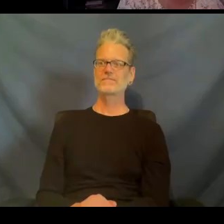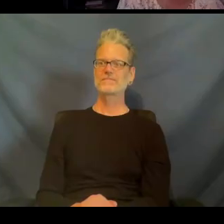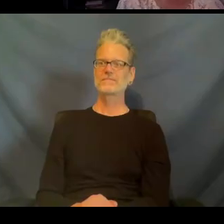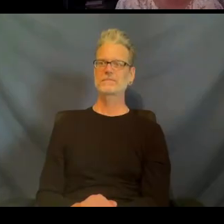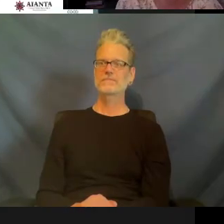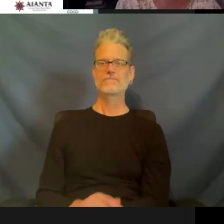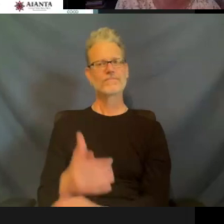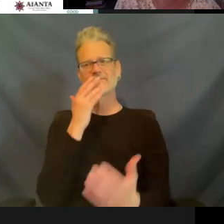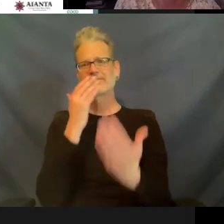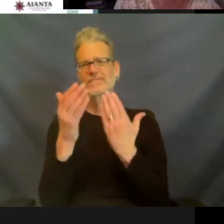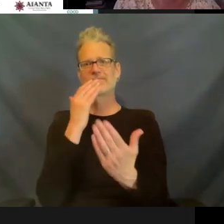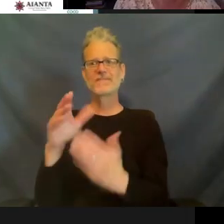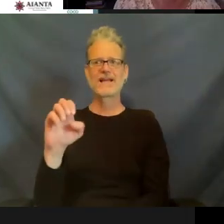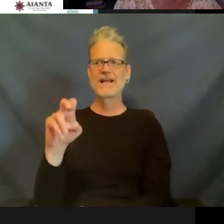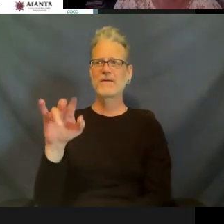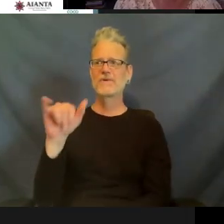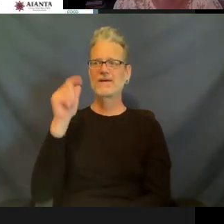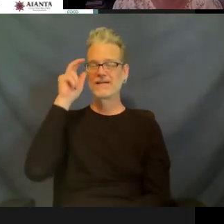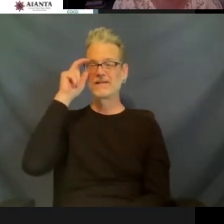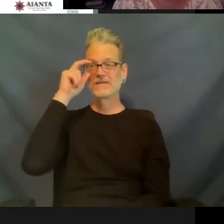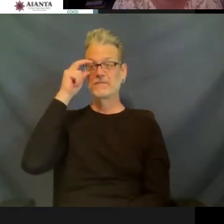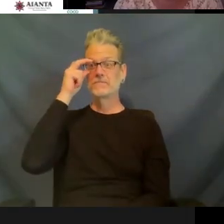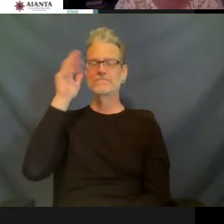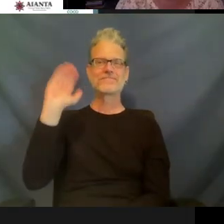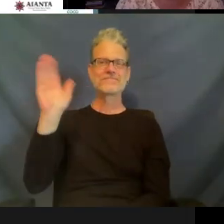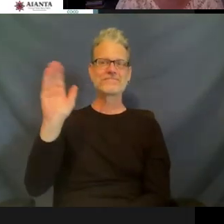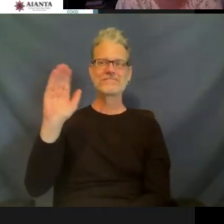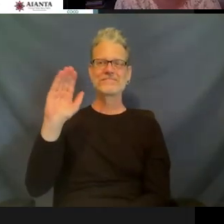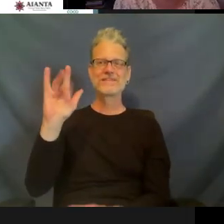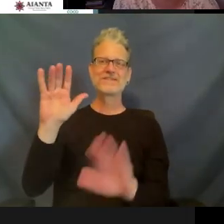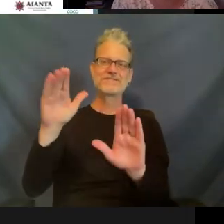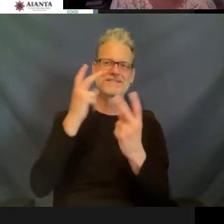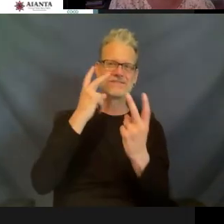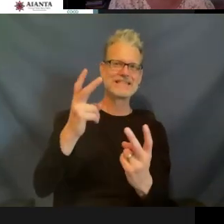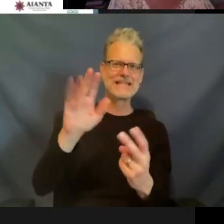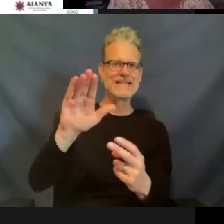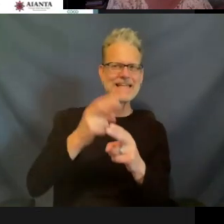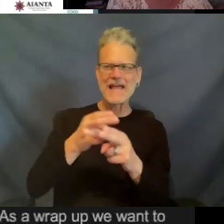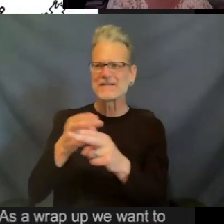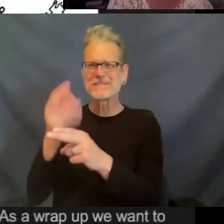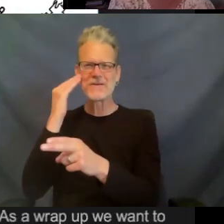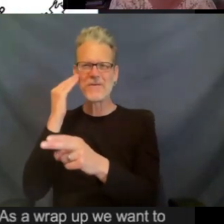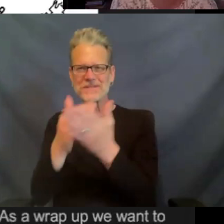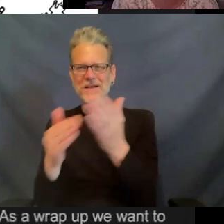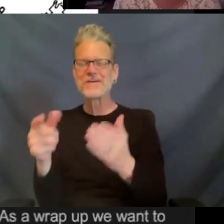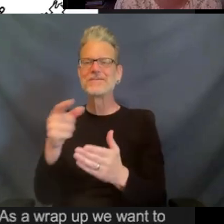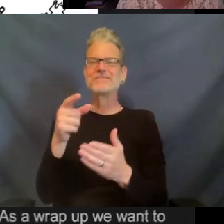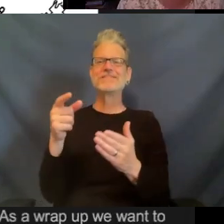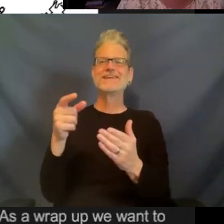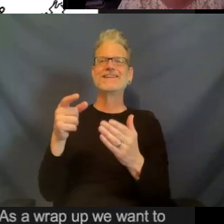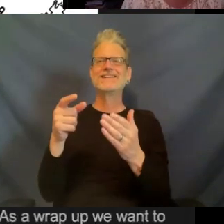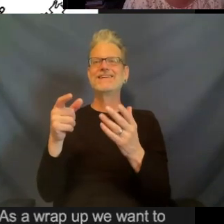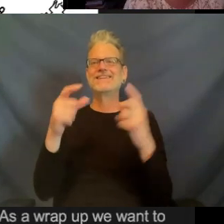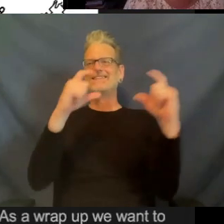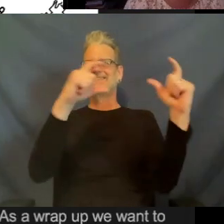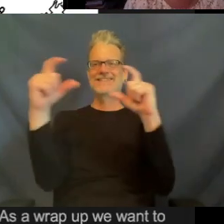Thanks, Emery. Hey, everyone. It's so great to see a lot of familiar names in our participant list today and see so